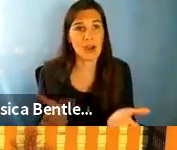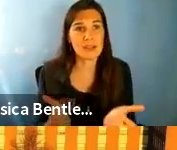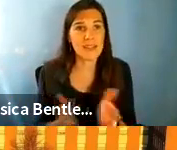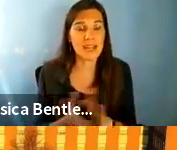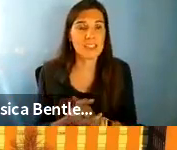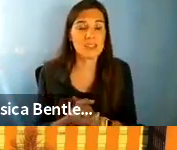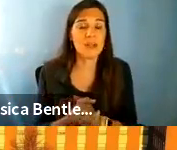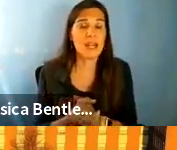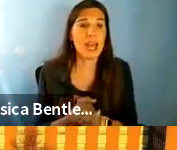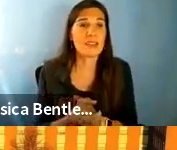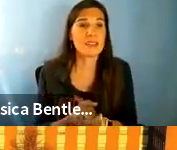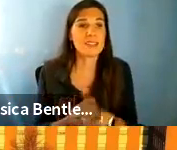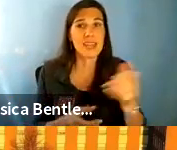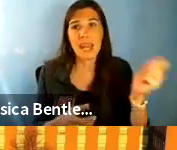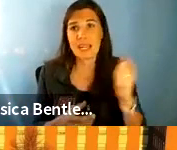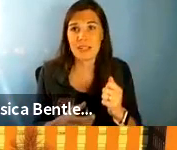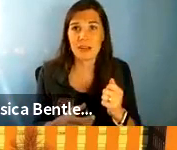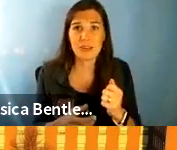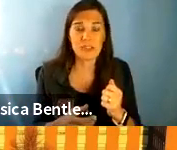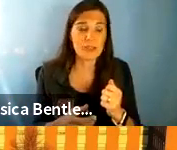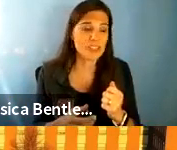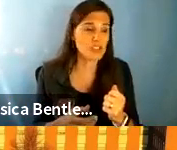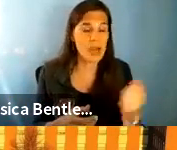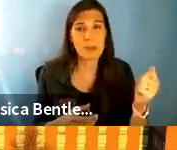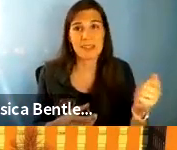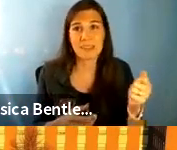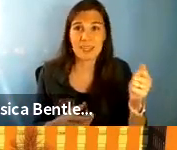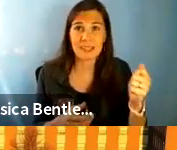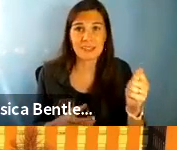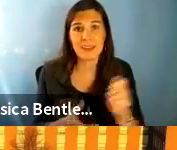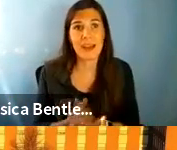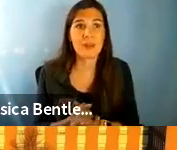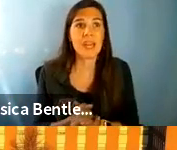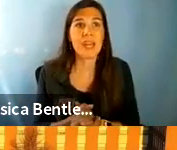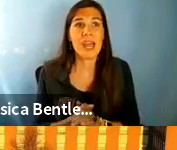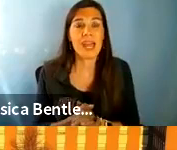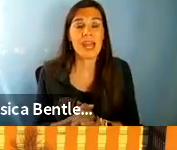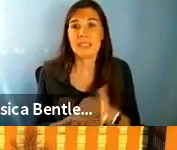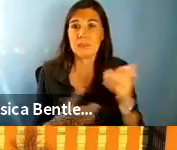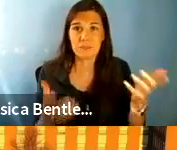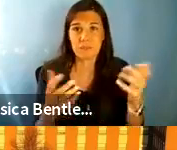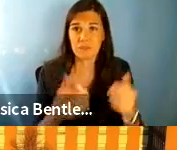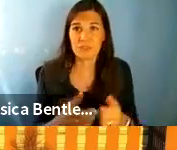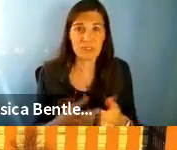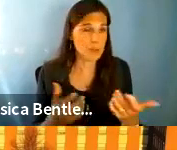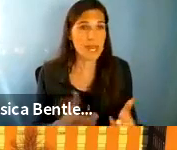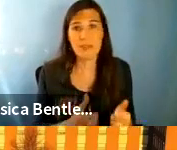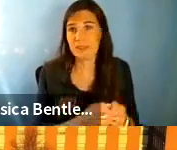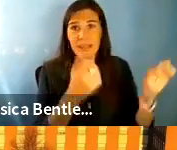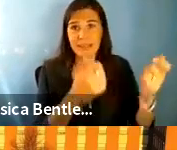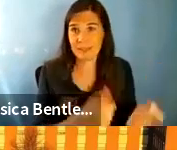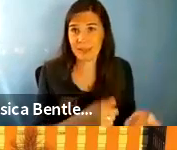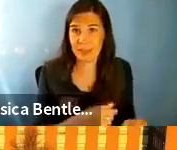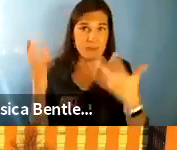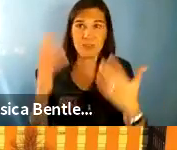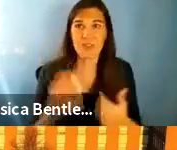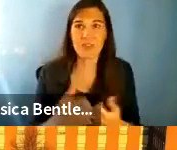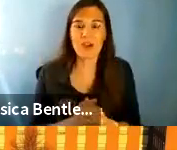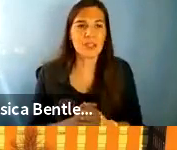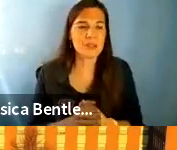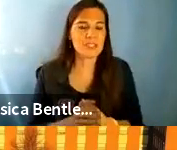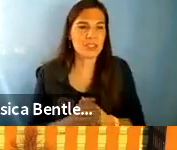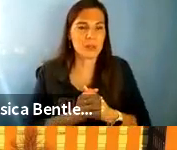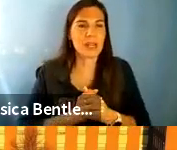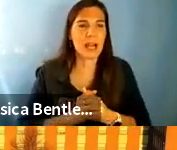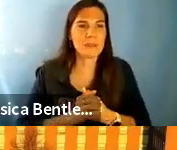agency will contact you and they'll say, hey, can you go do this job at this date at this time? And if you can, yes, and then you